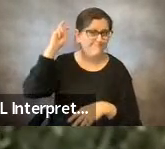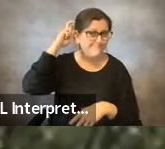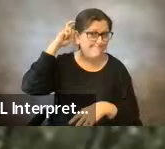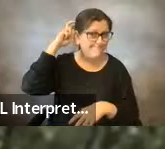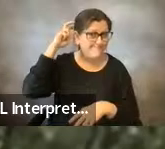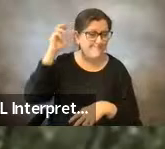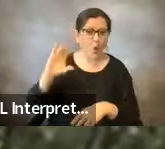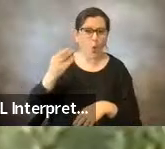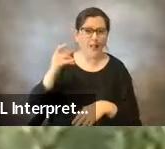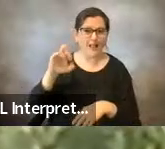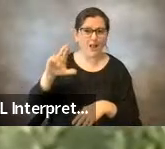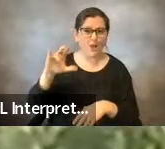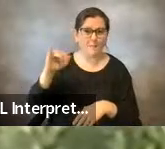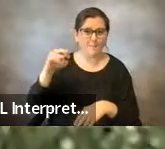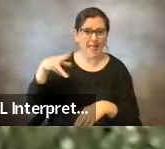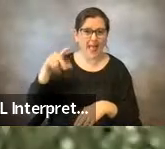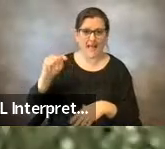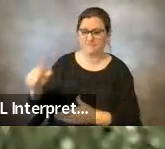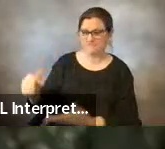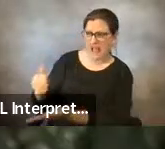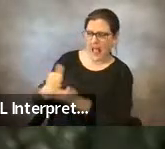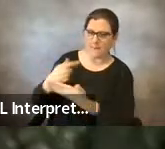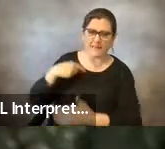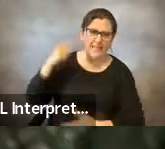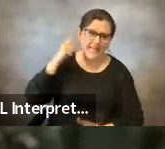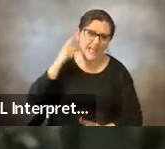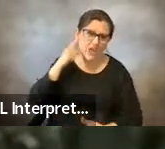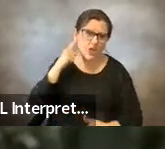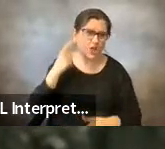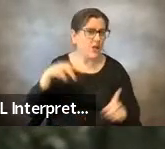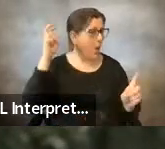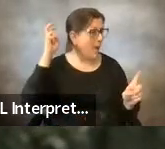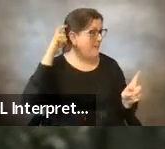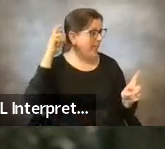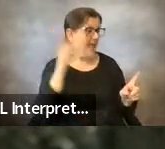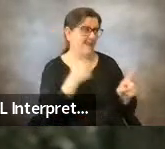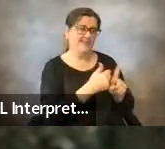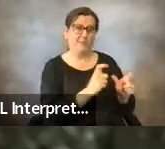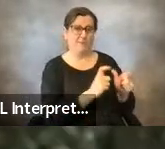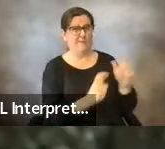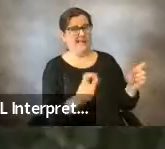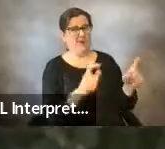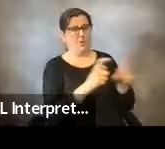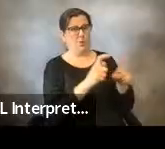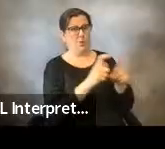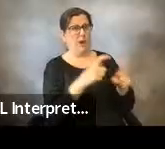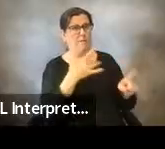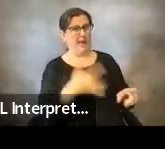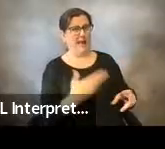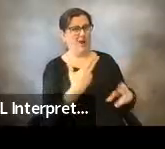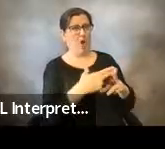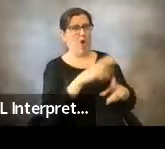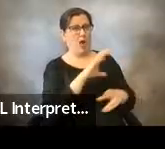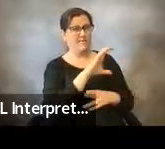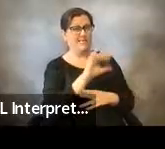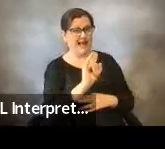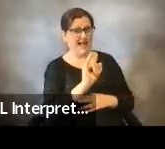implants. They help us hear. Cochlear implant is a big word, so I call them